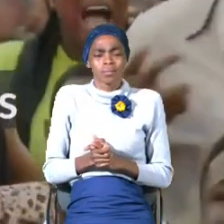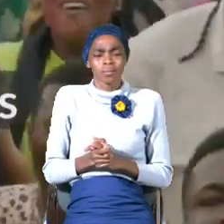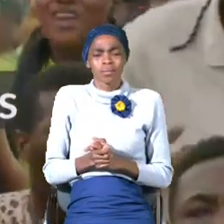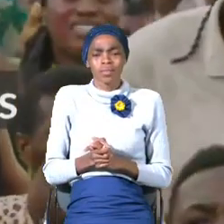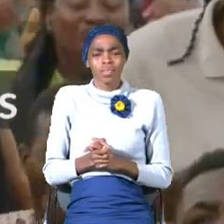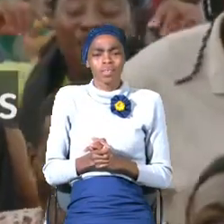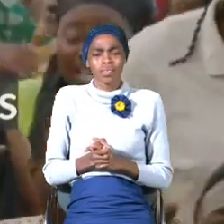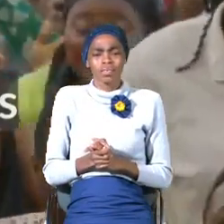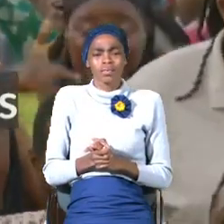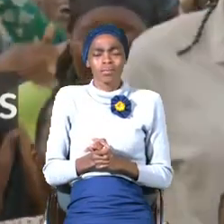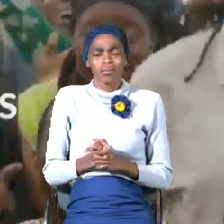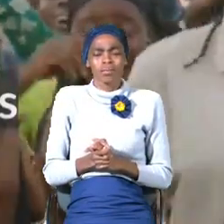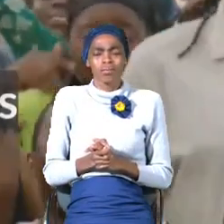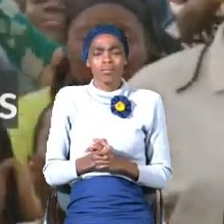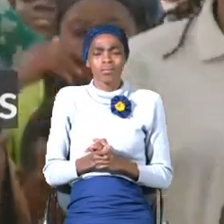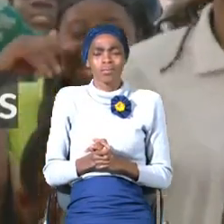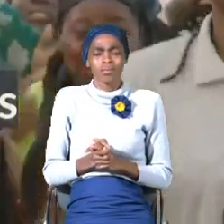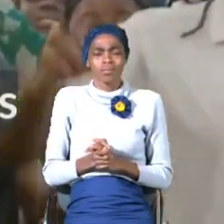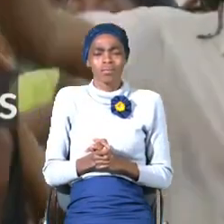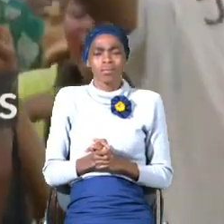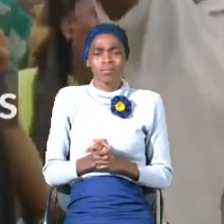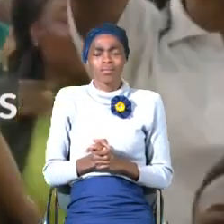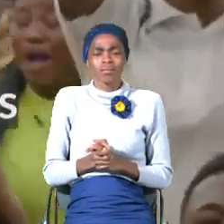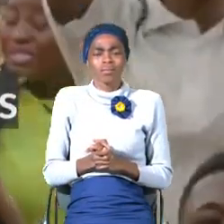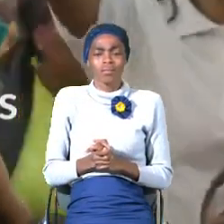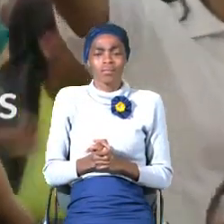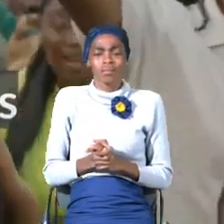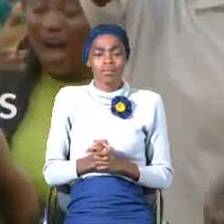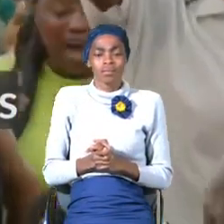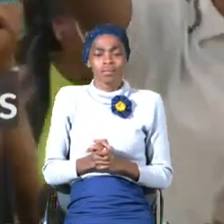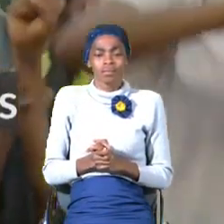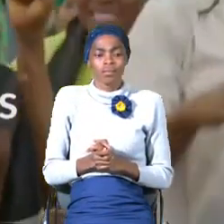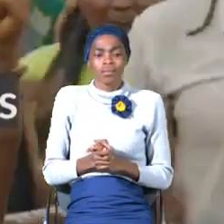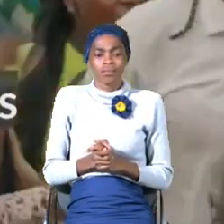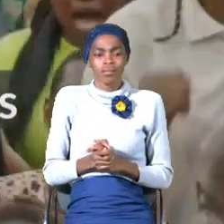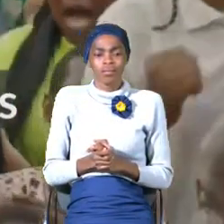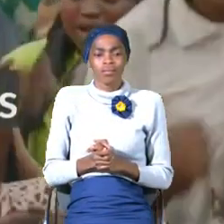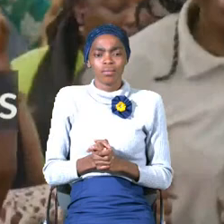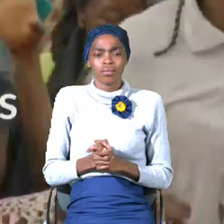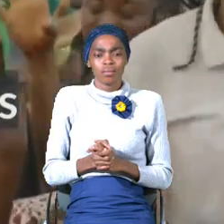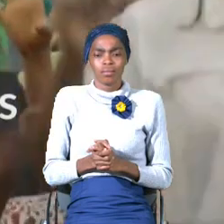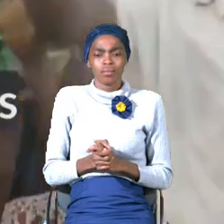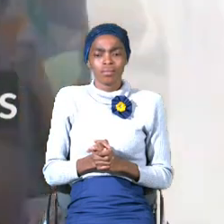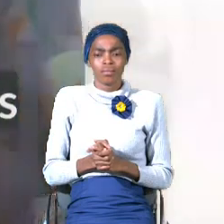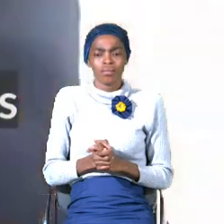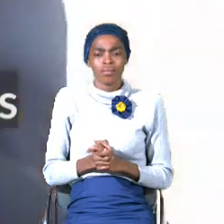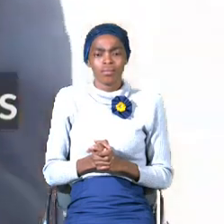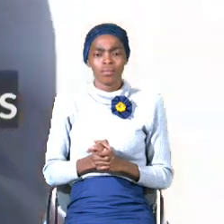Thank you.